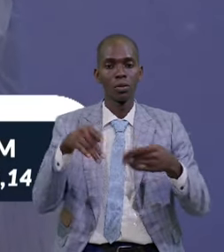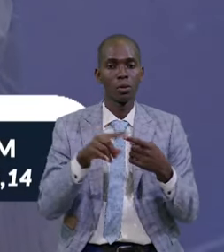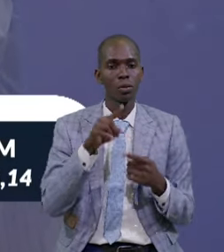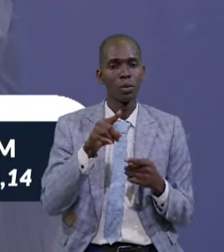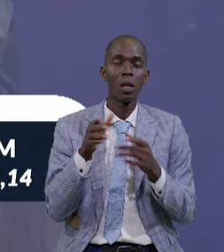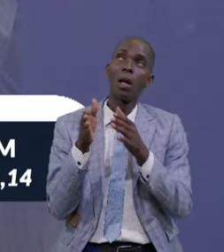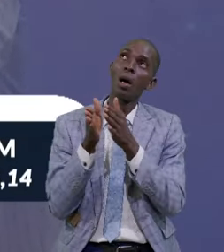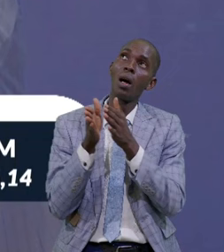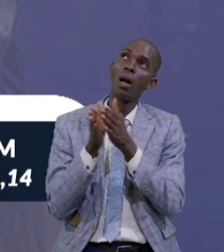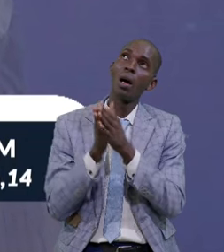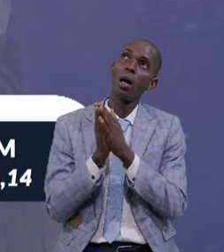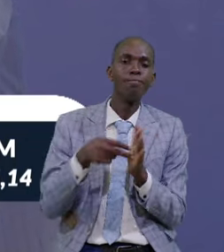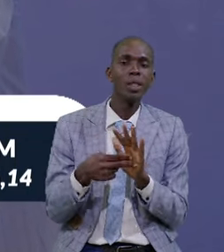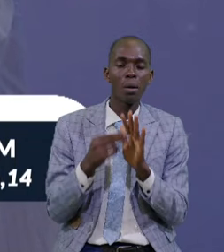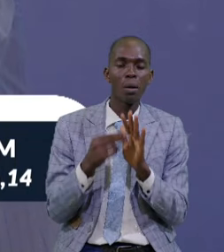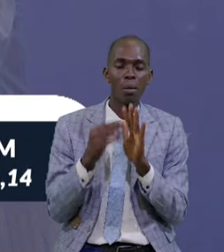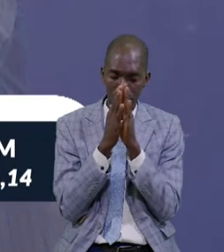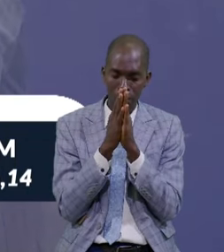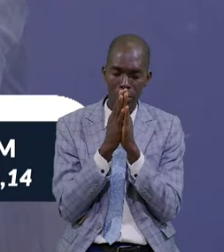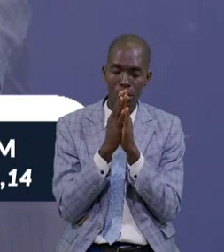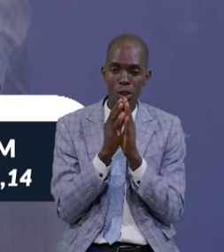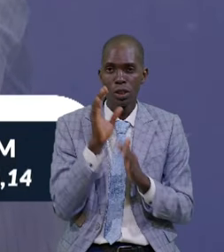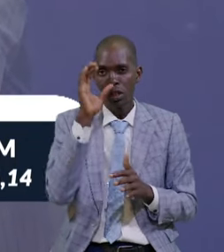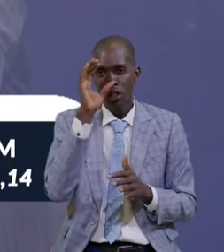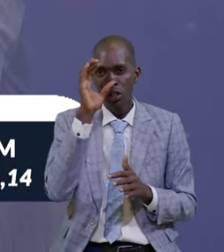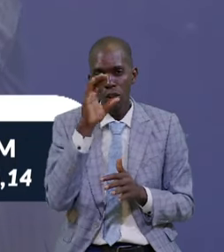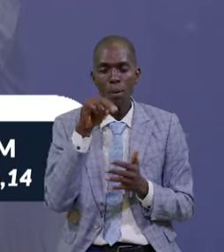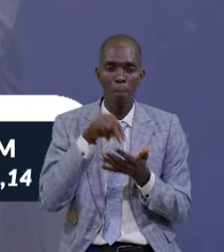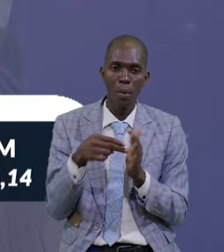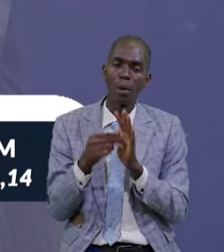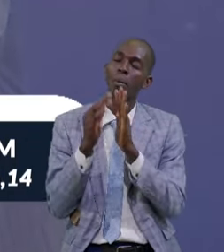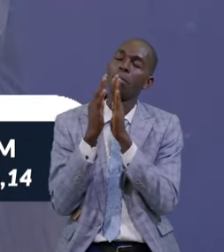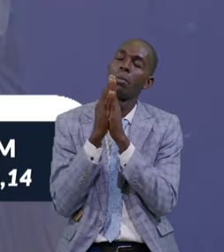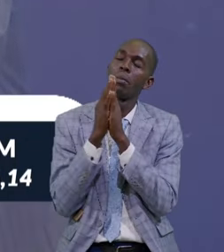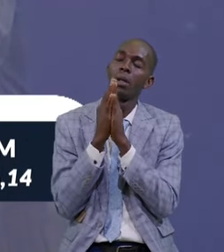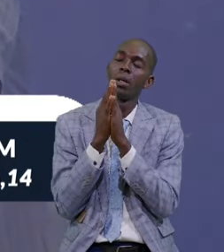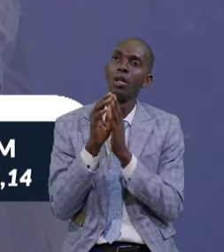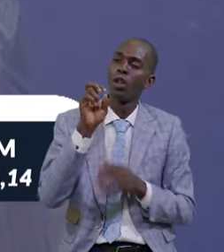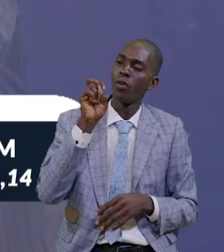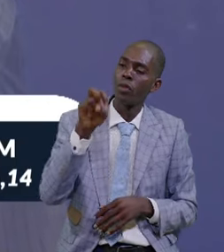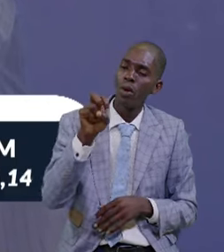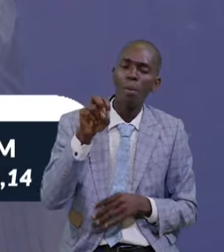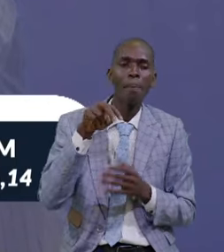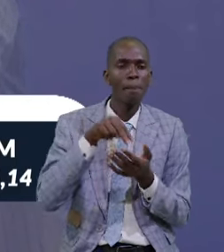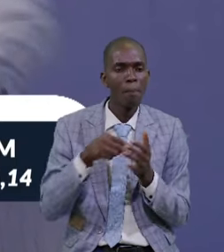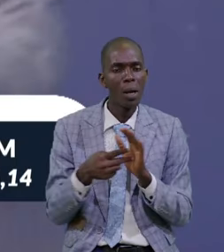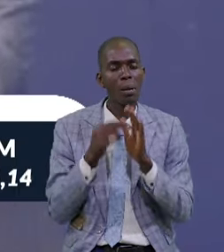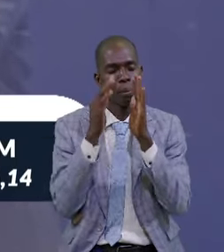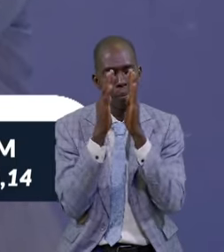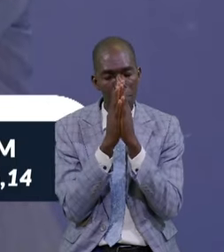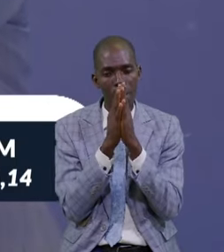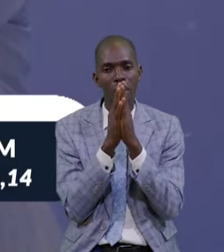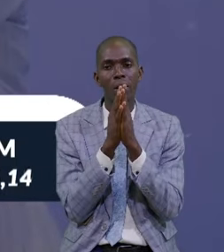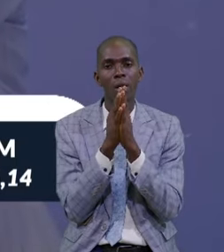pray. Seek, that means pray. Knock, that means pray. And